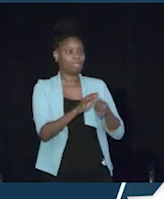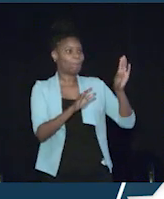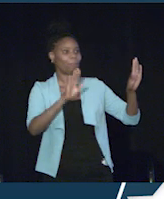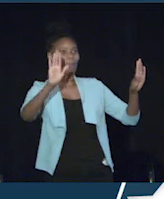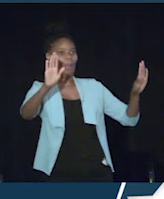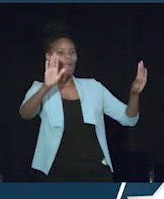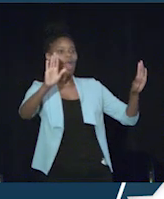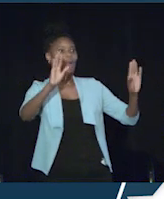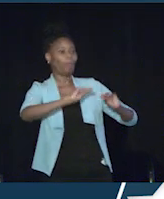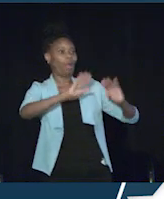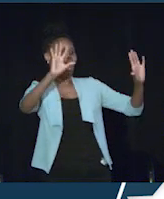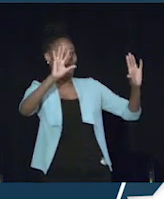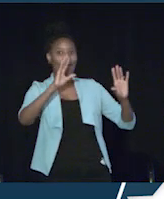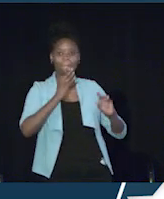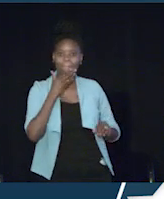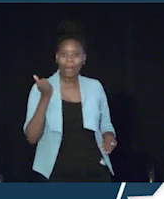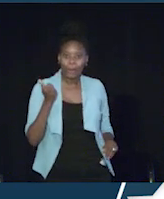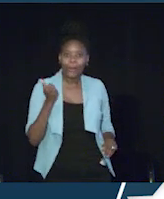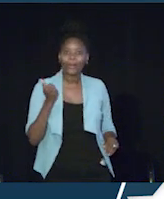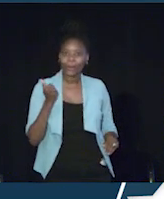makes such a difference.